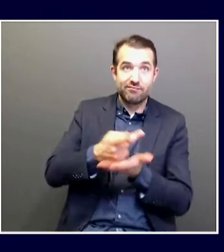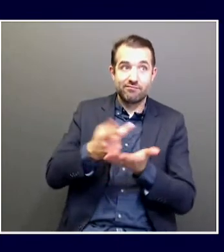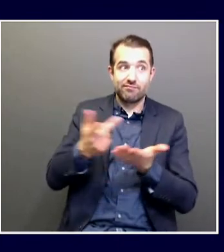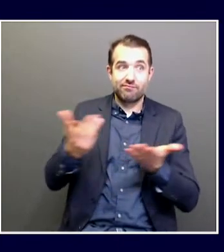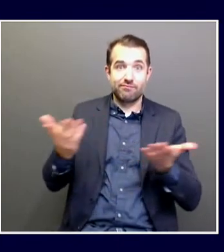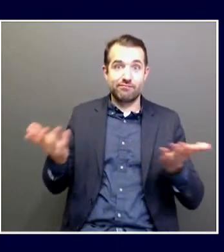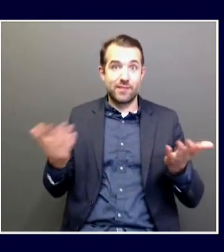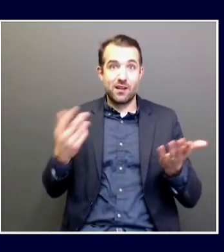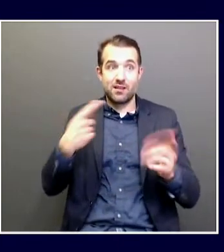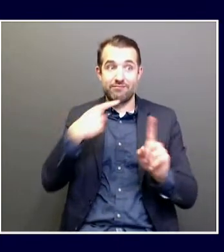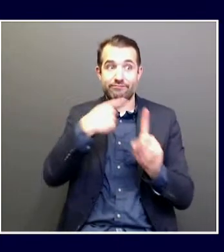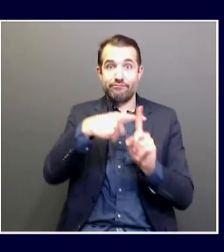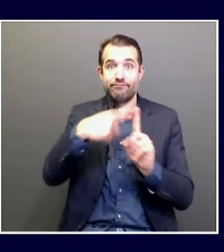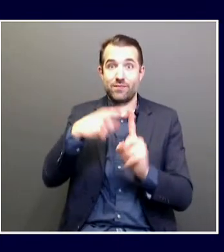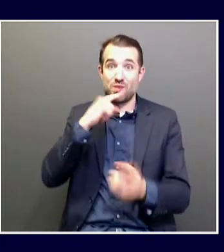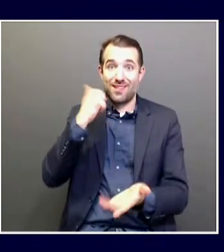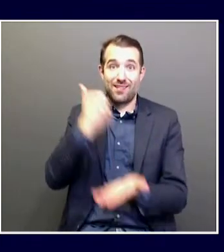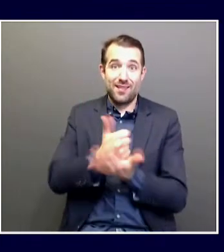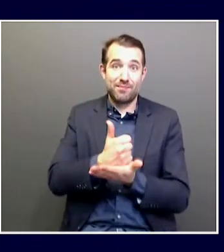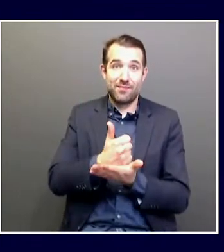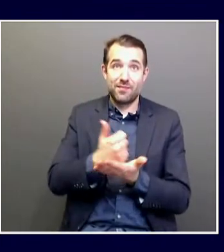getting them.